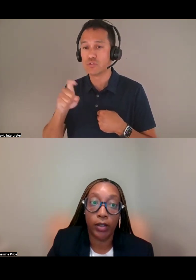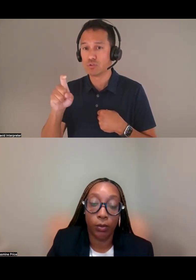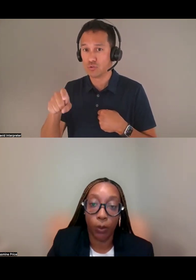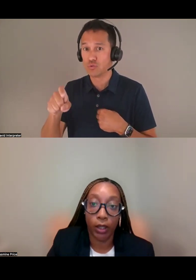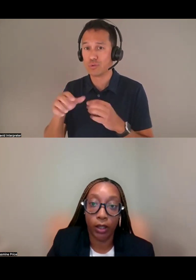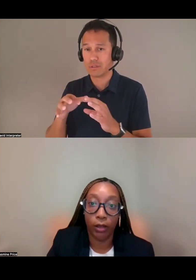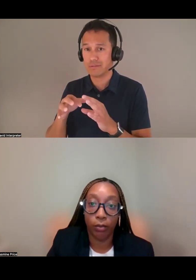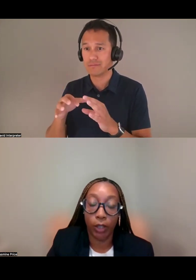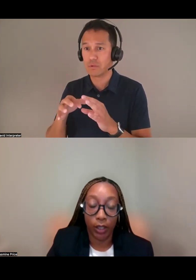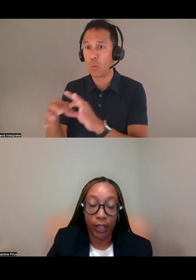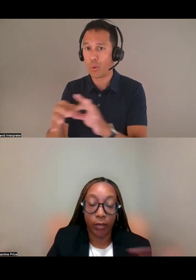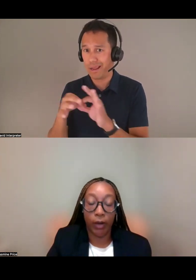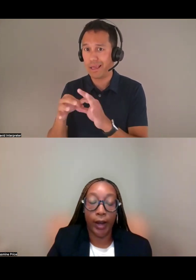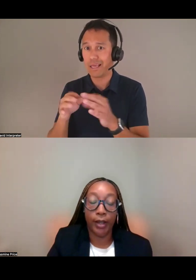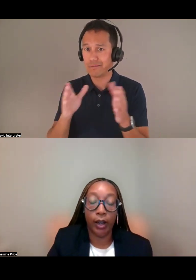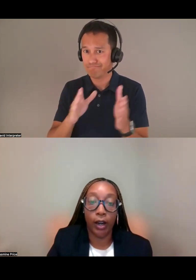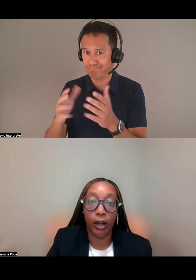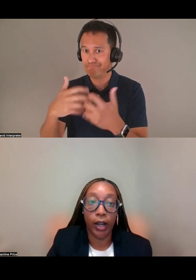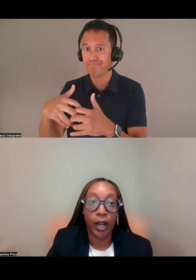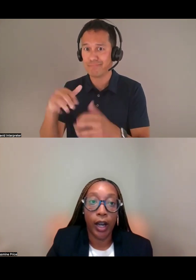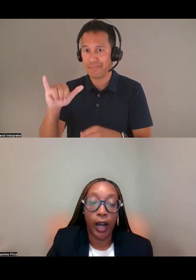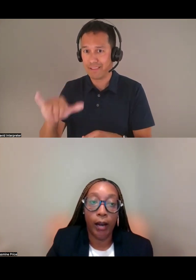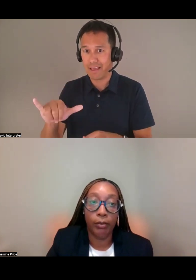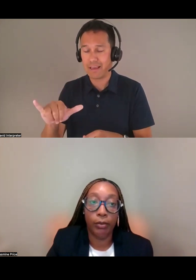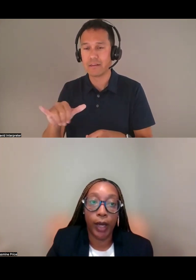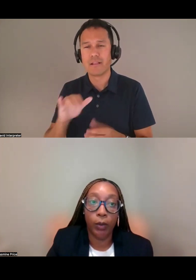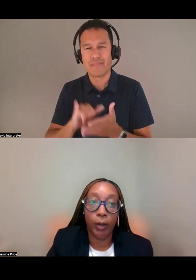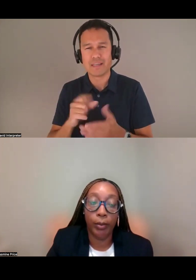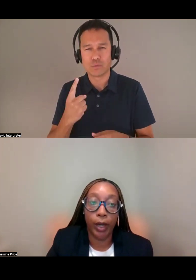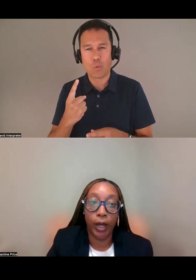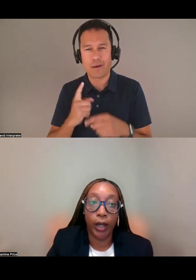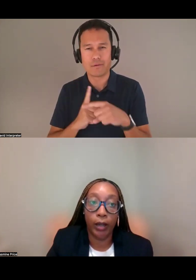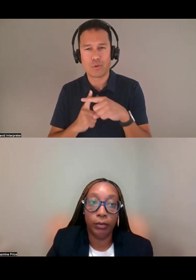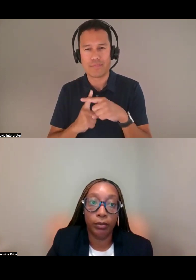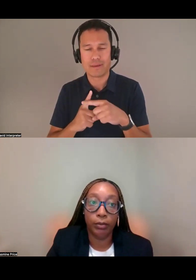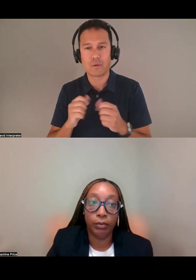And that's one of the good things about having our follow-up